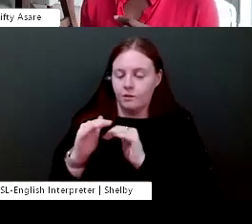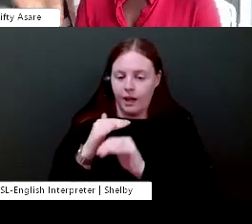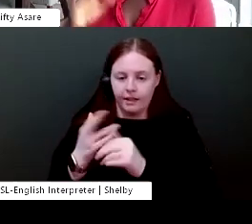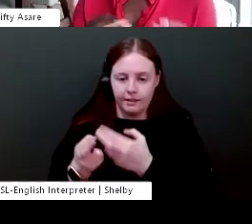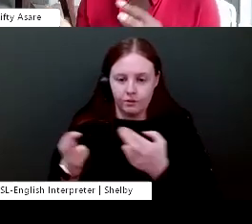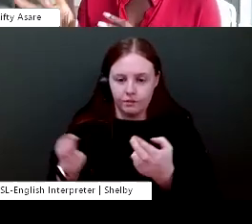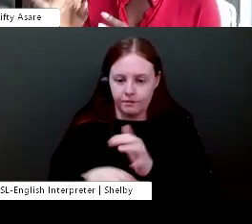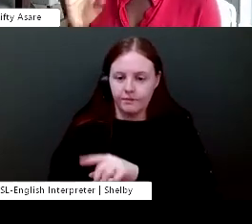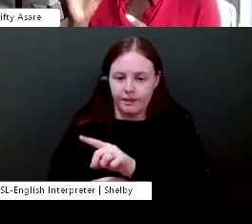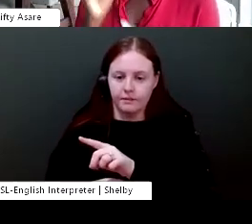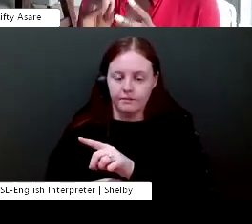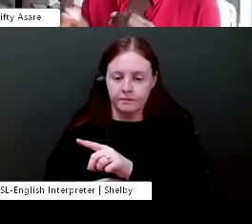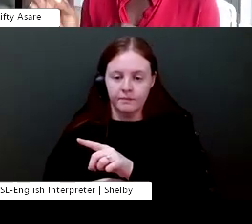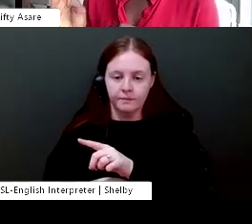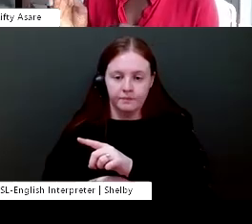kind of those fundamental